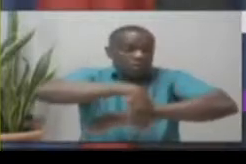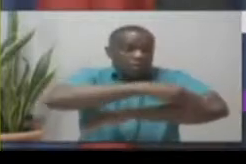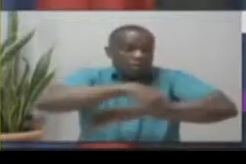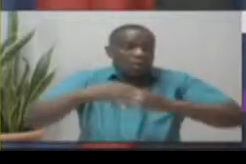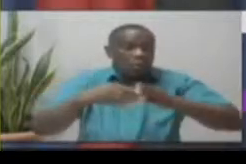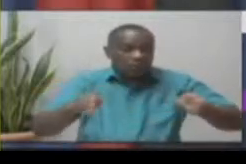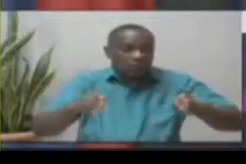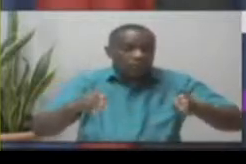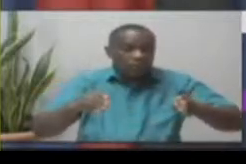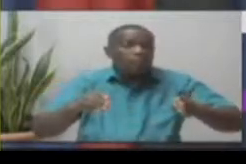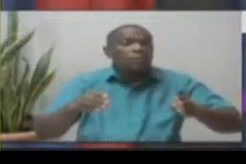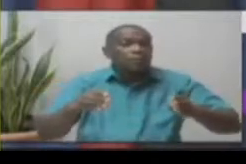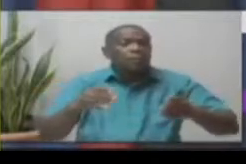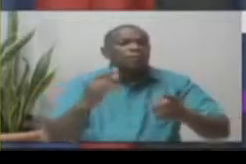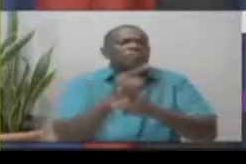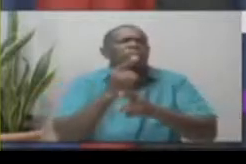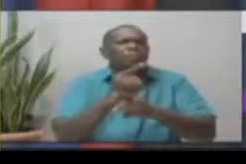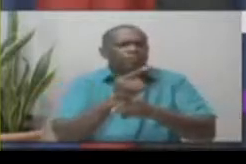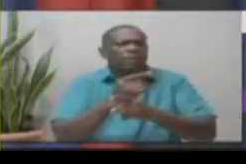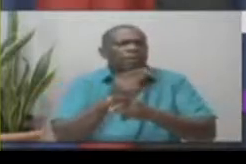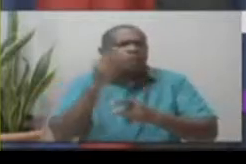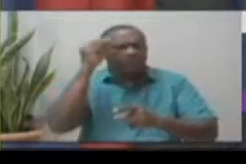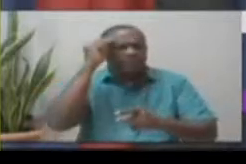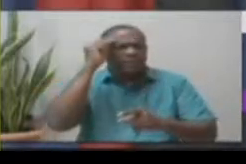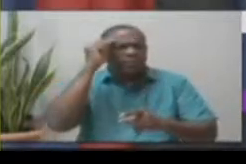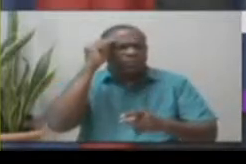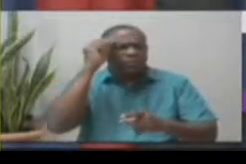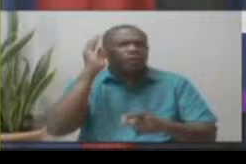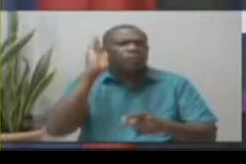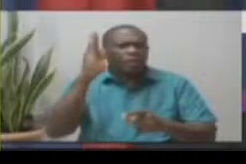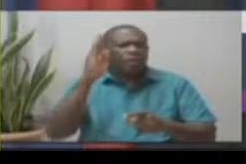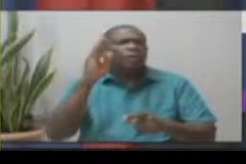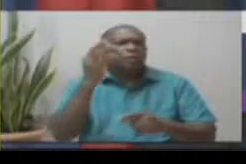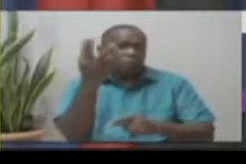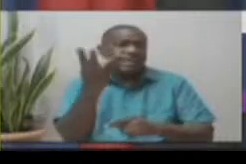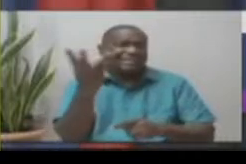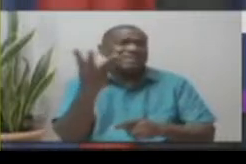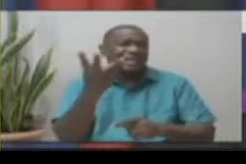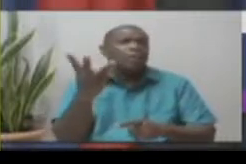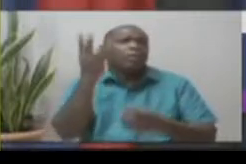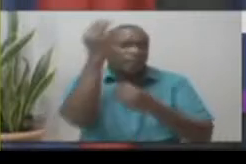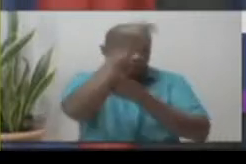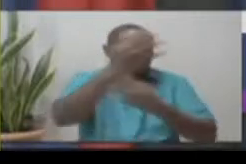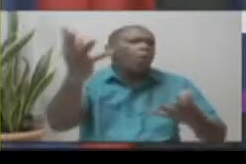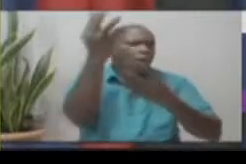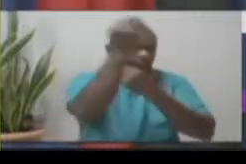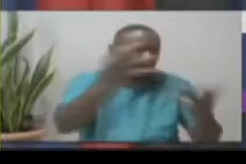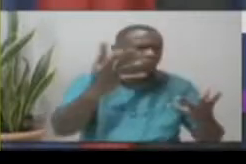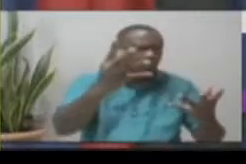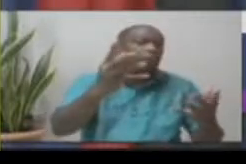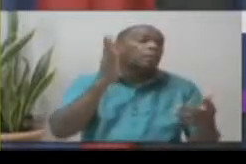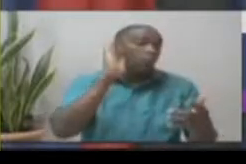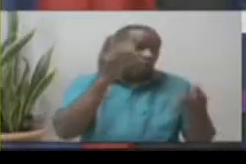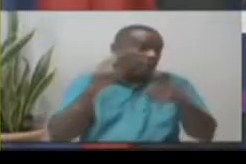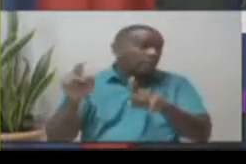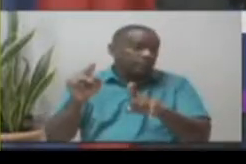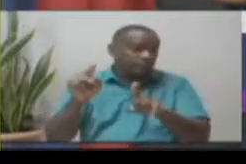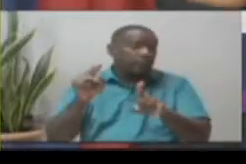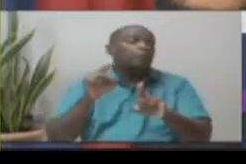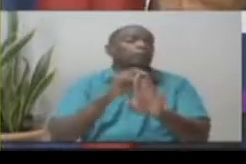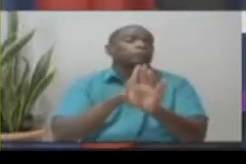ministries on Wednesday will have a launch of that. It is going to happen on the 17th of July, but on